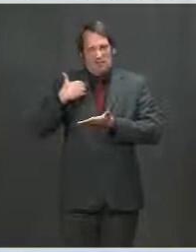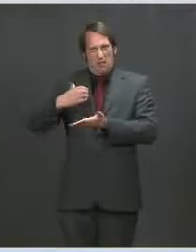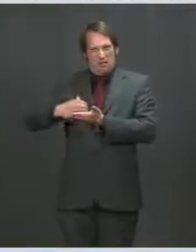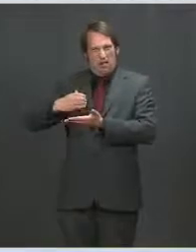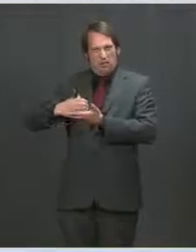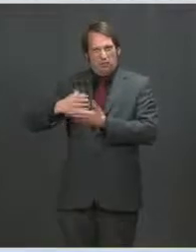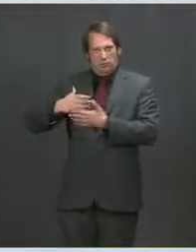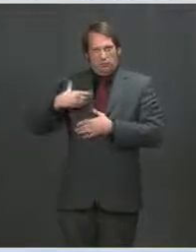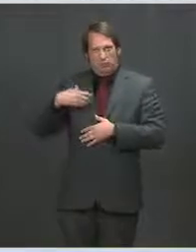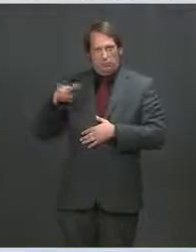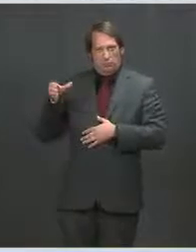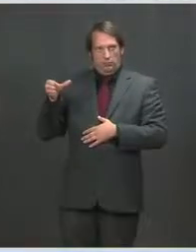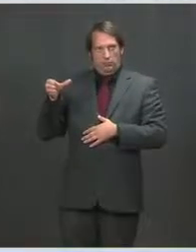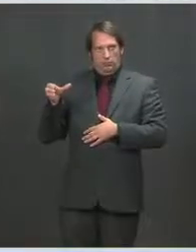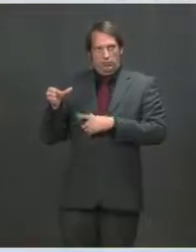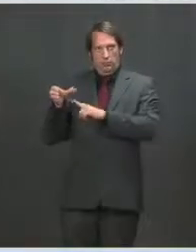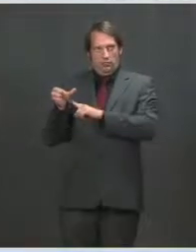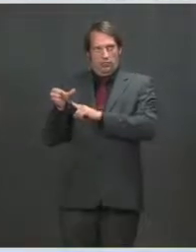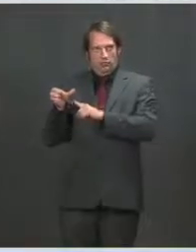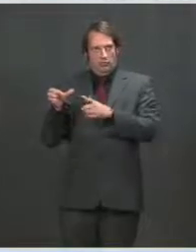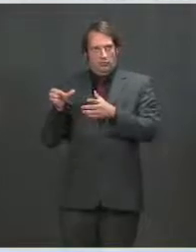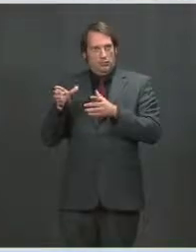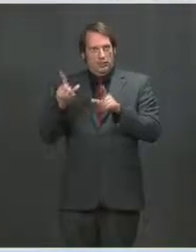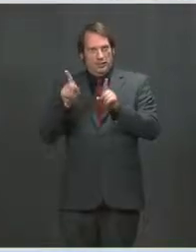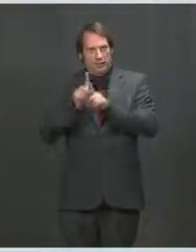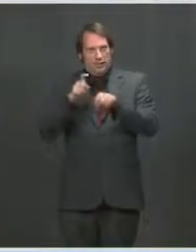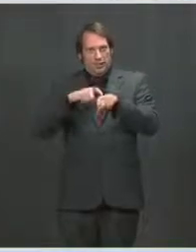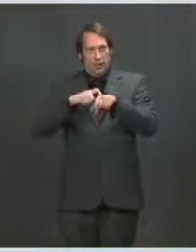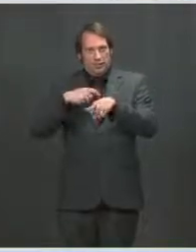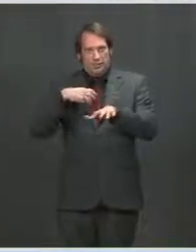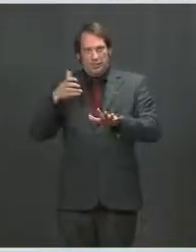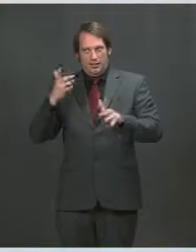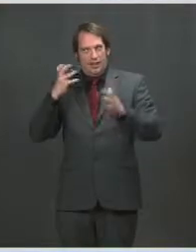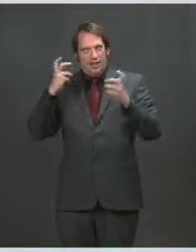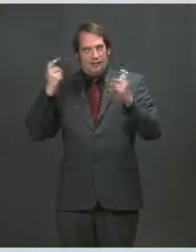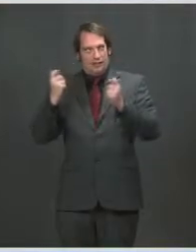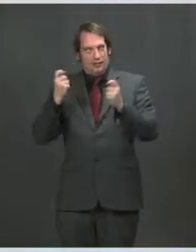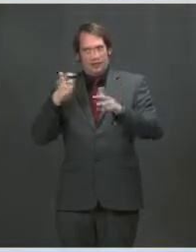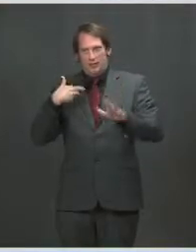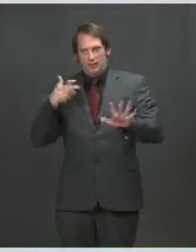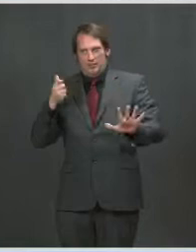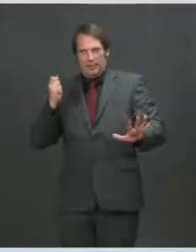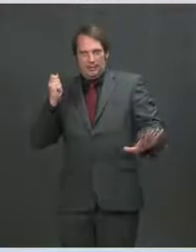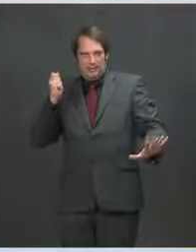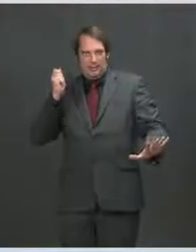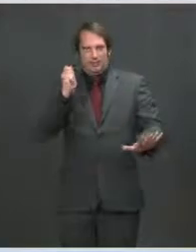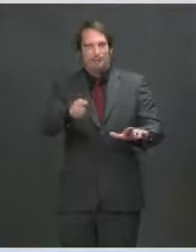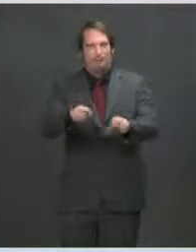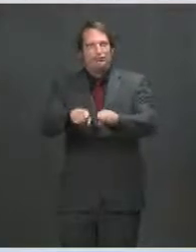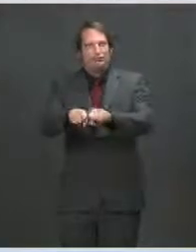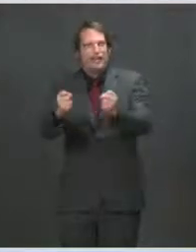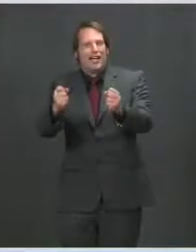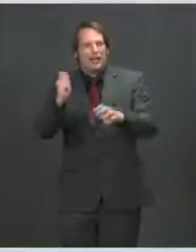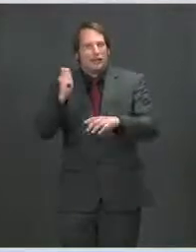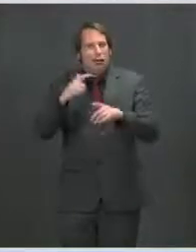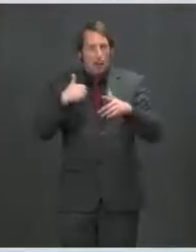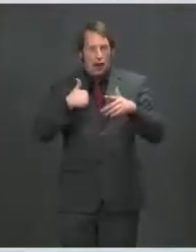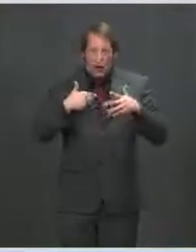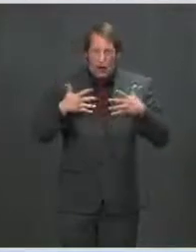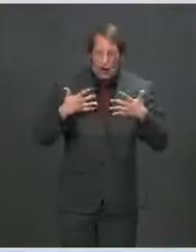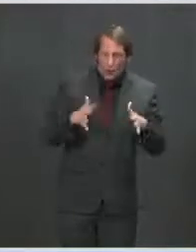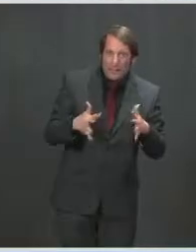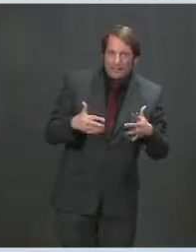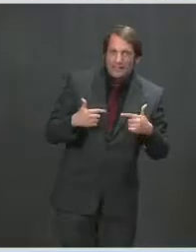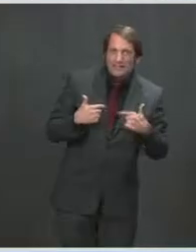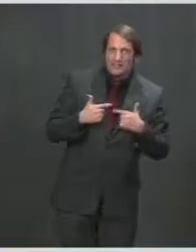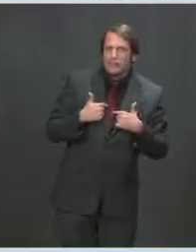time. I was nervous and excited, and most of all, deeply proud to become an honorary member of